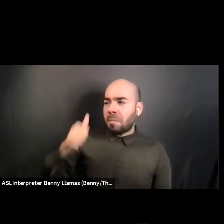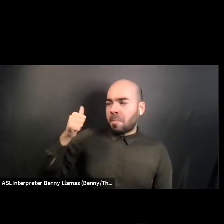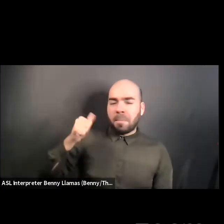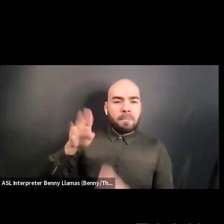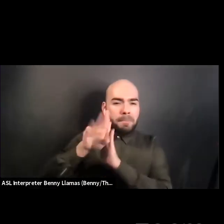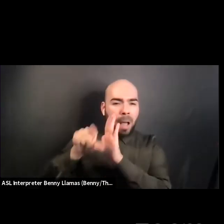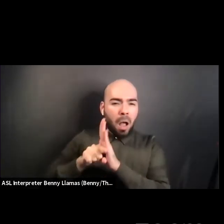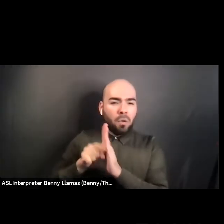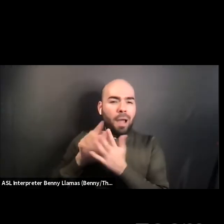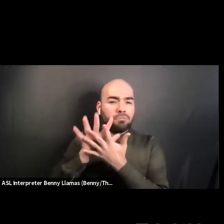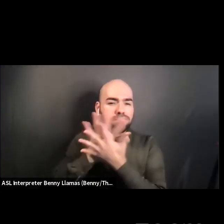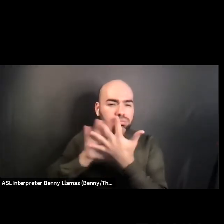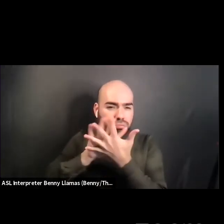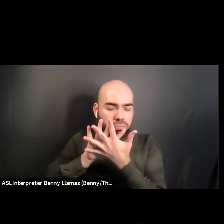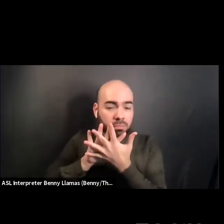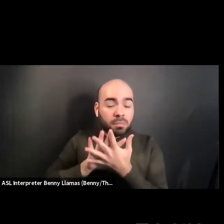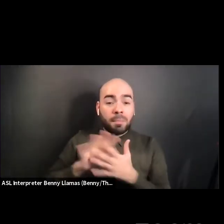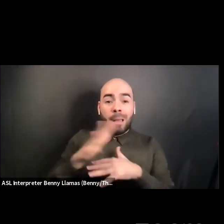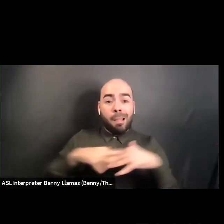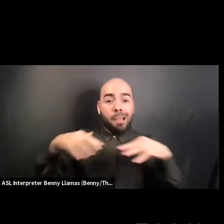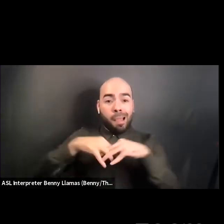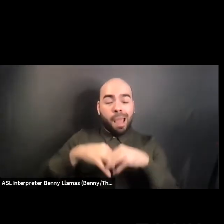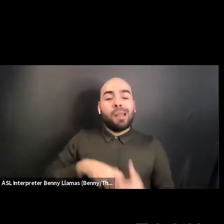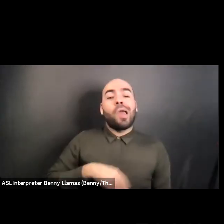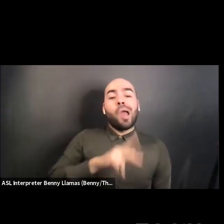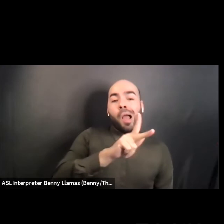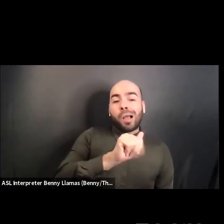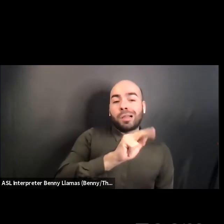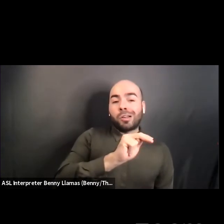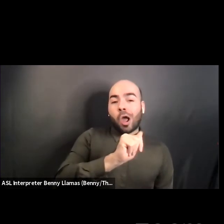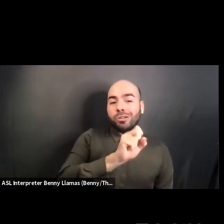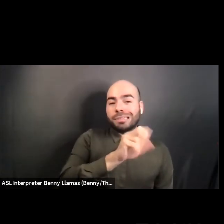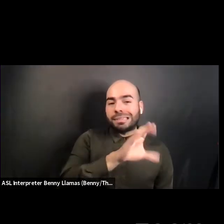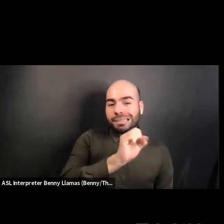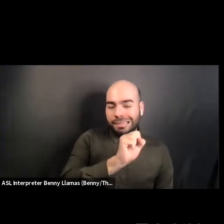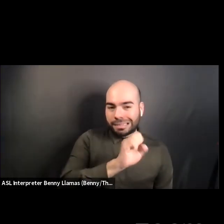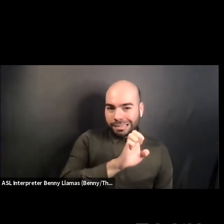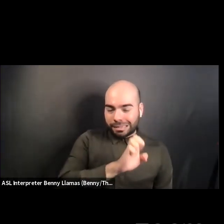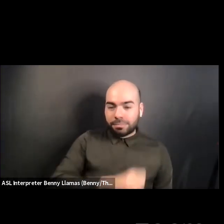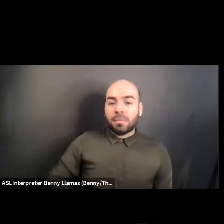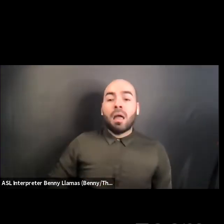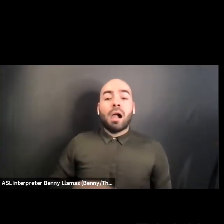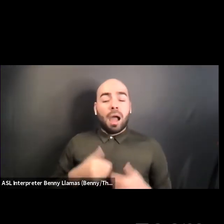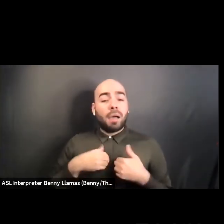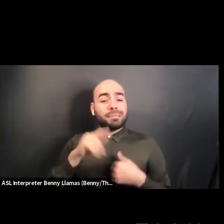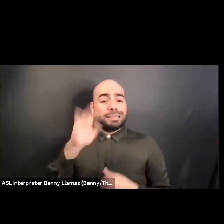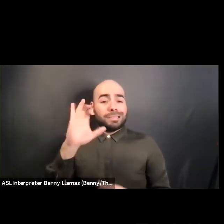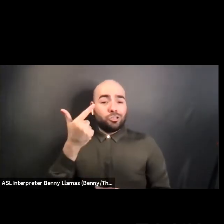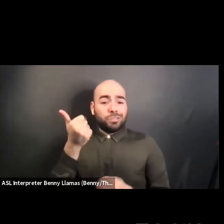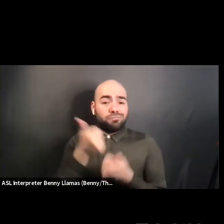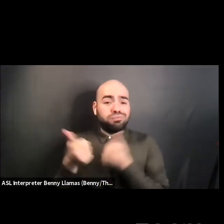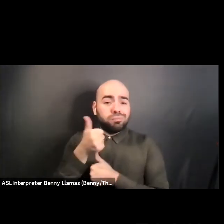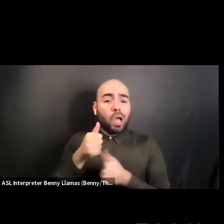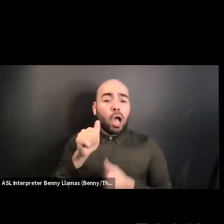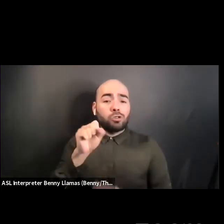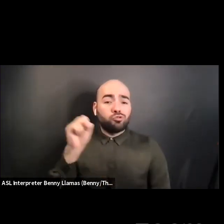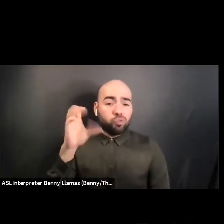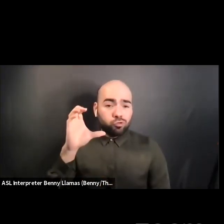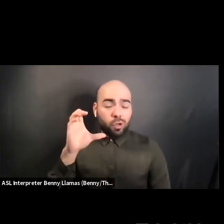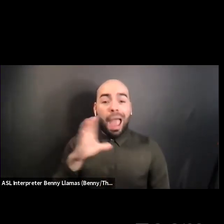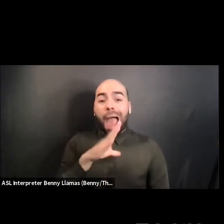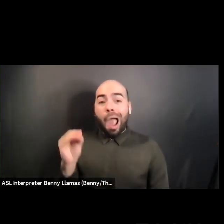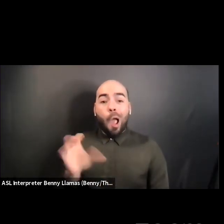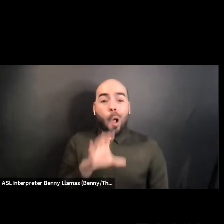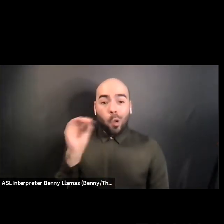of the Canarsie and the Mentimecock. I am the EDI Initiatives Associate at TCG and also one of the co-curators for this afternoon's